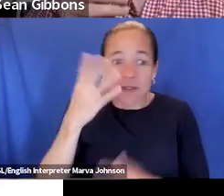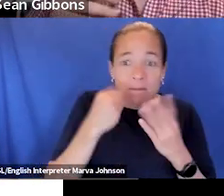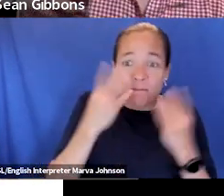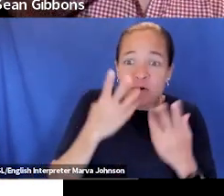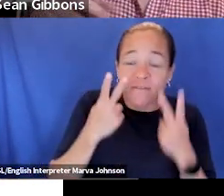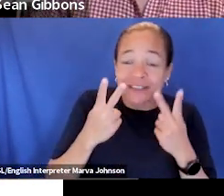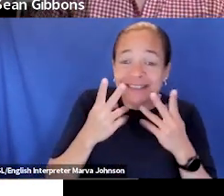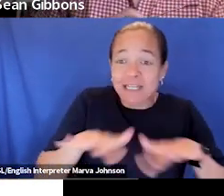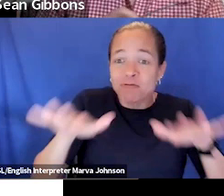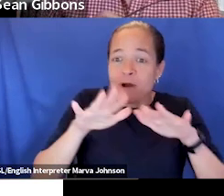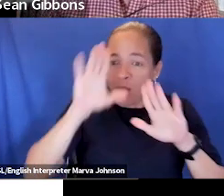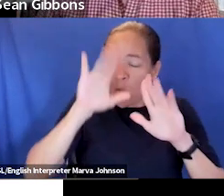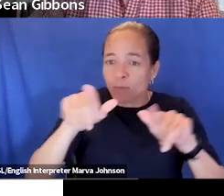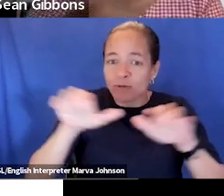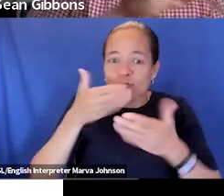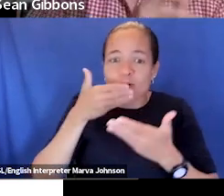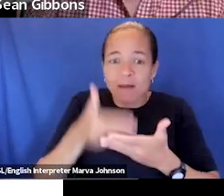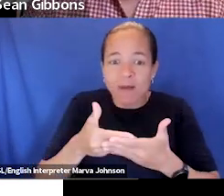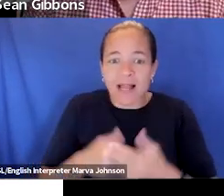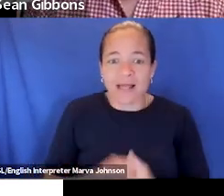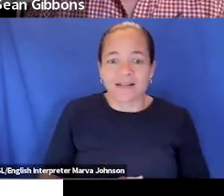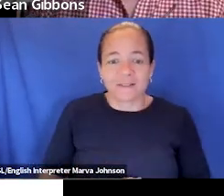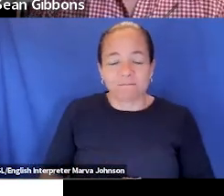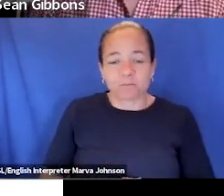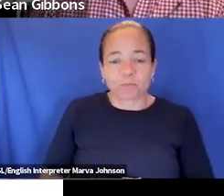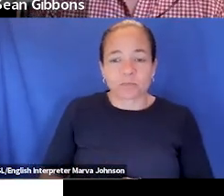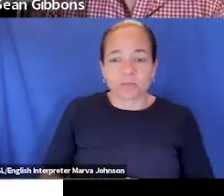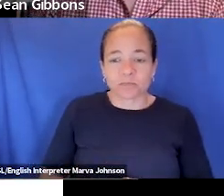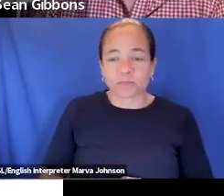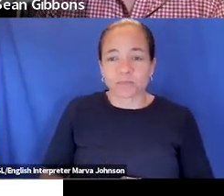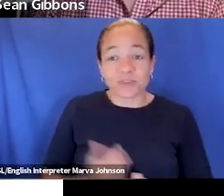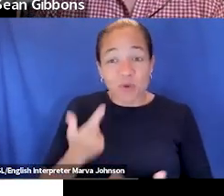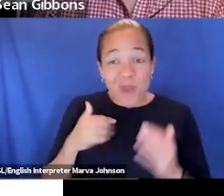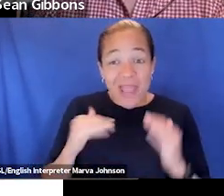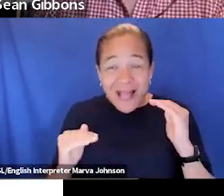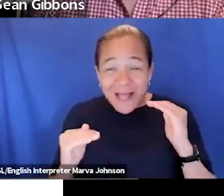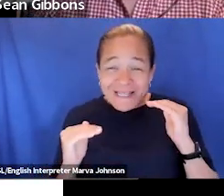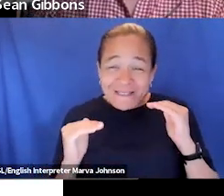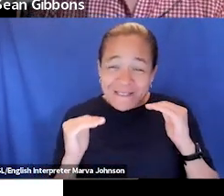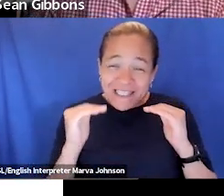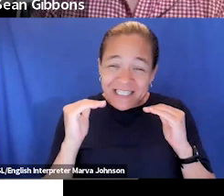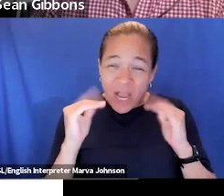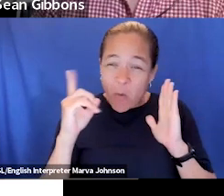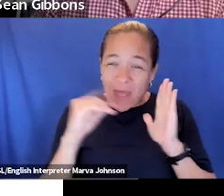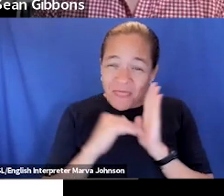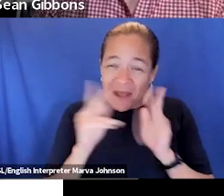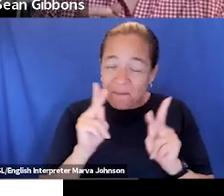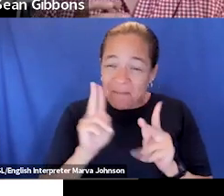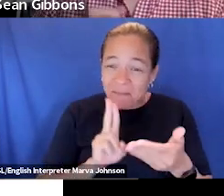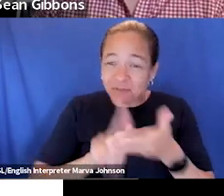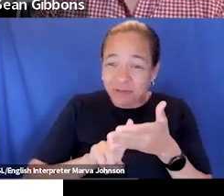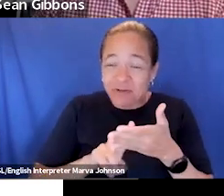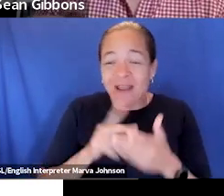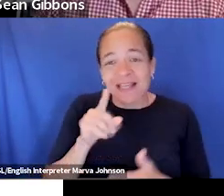well. Oh my, this is probably the part where I tell you all we got about 1,000 people who signed up for this joint today. So Chuck is clearly a